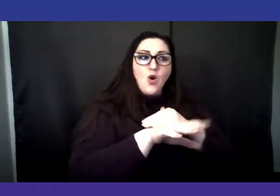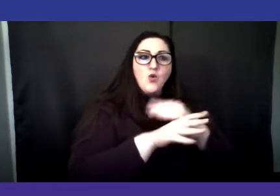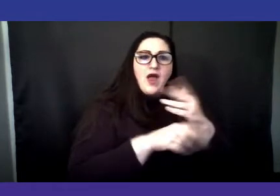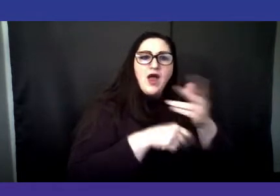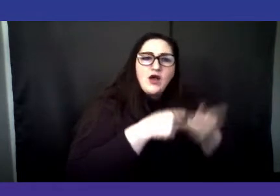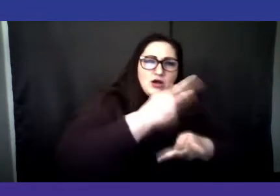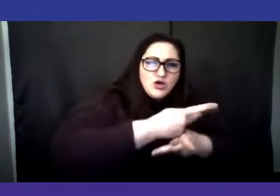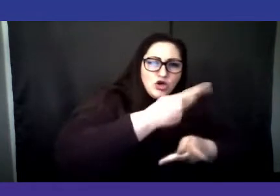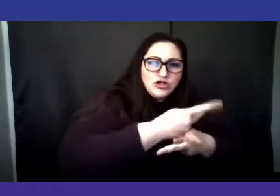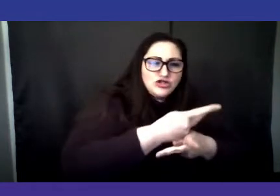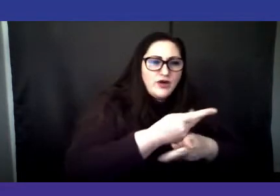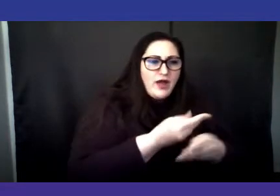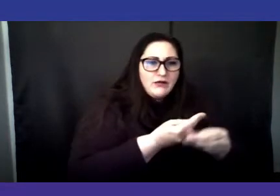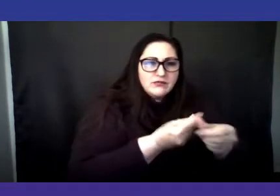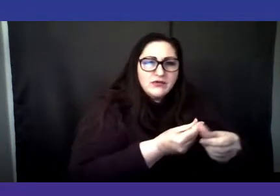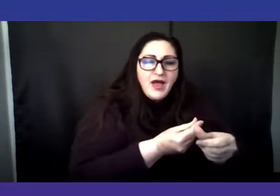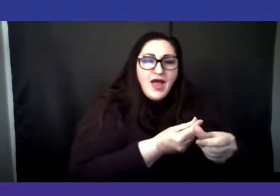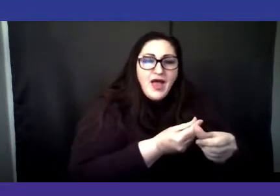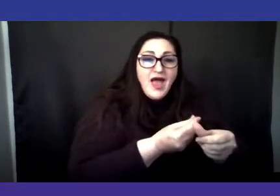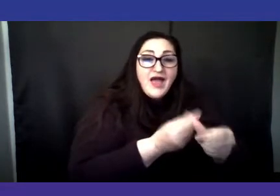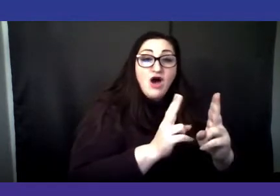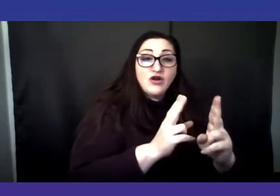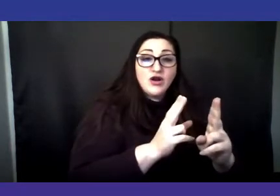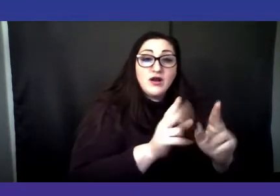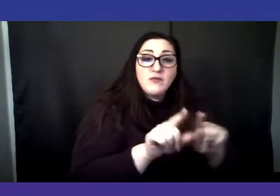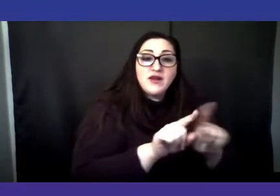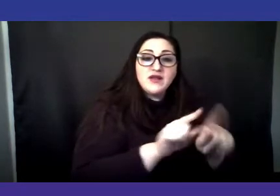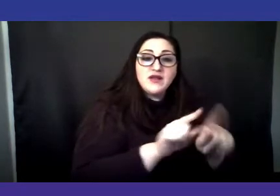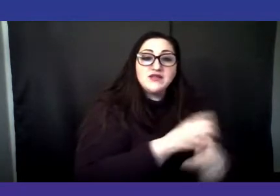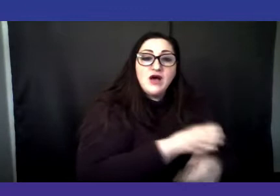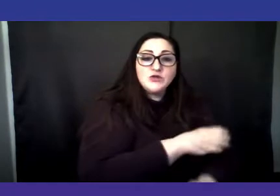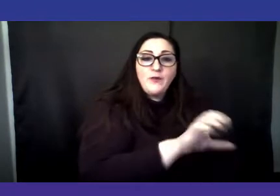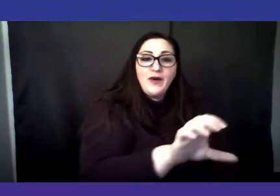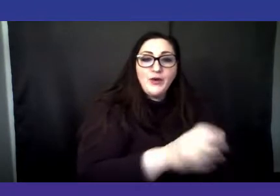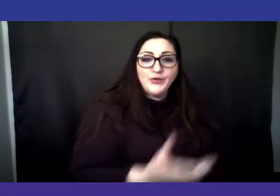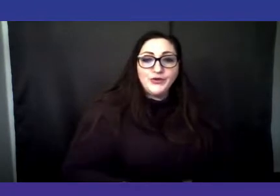of power. And so it